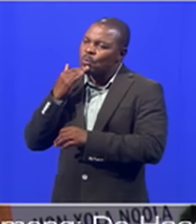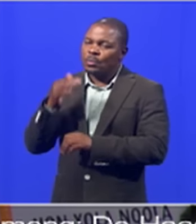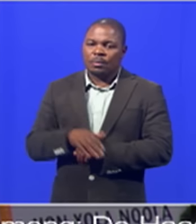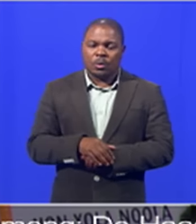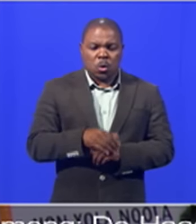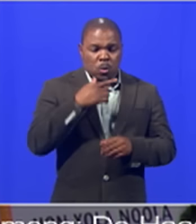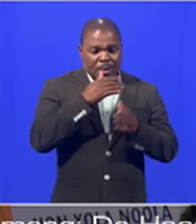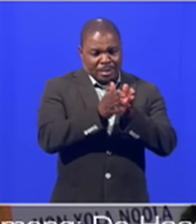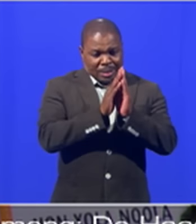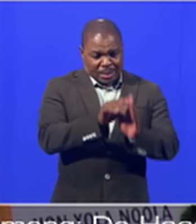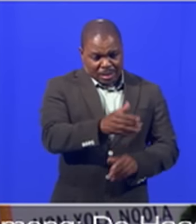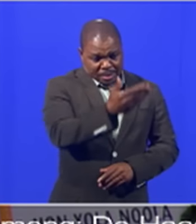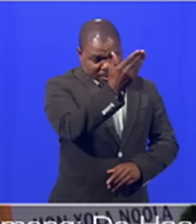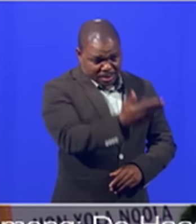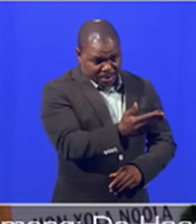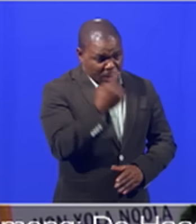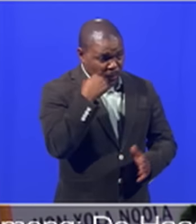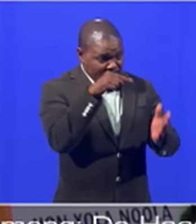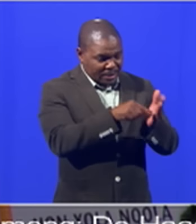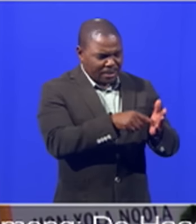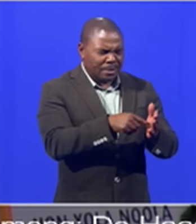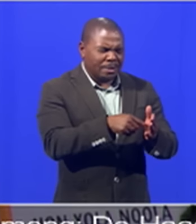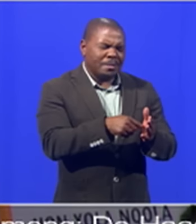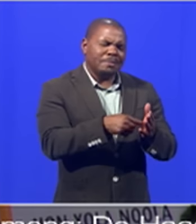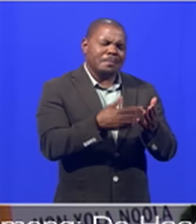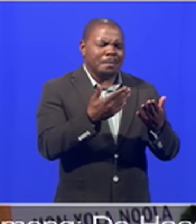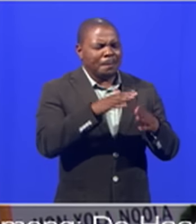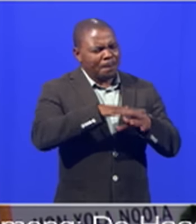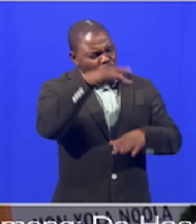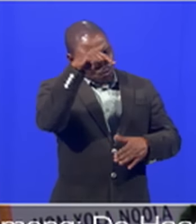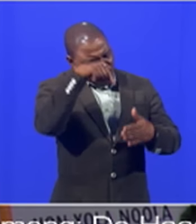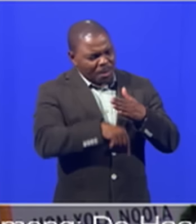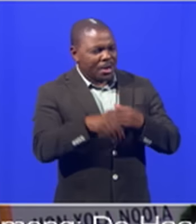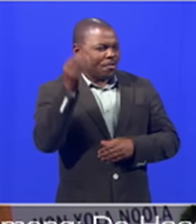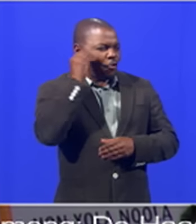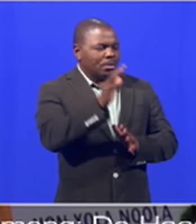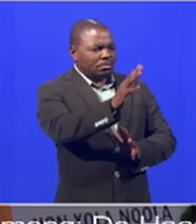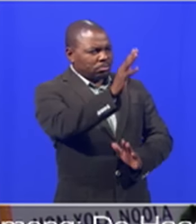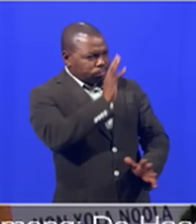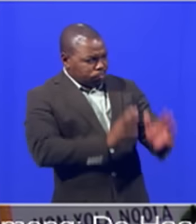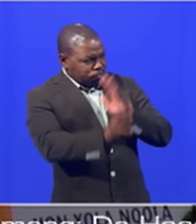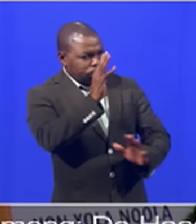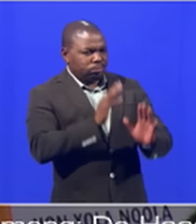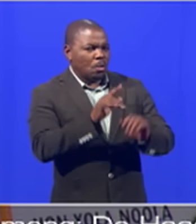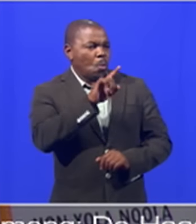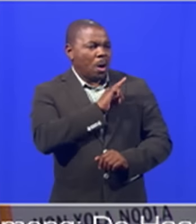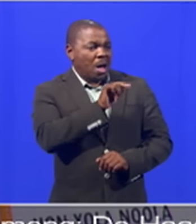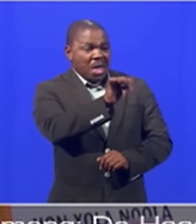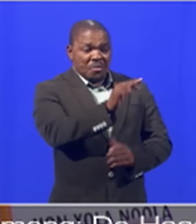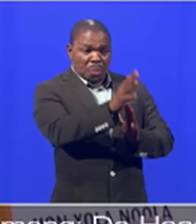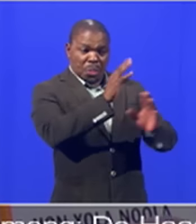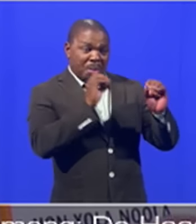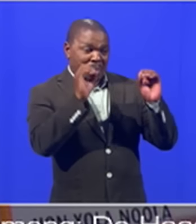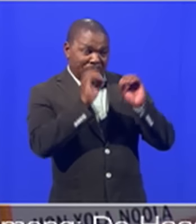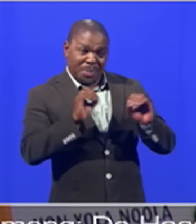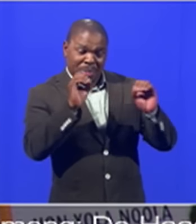with us as much information as she can, because if she doesn't, it means therefore